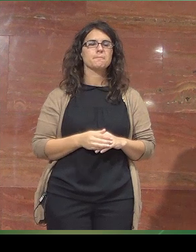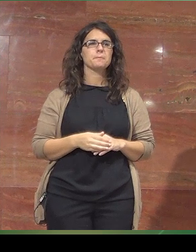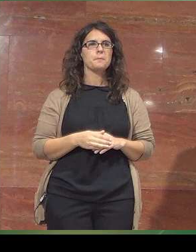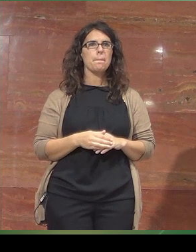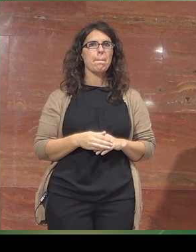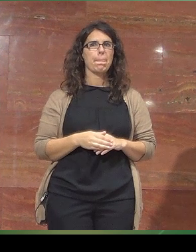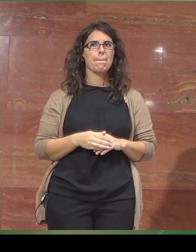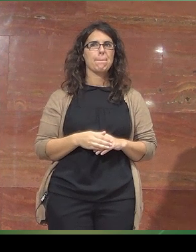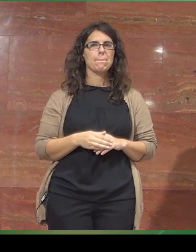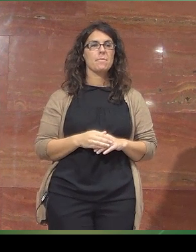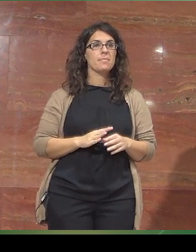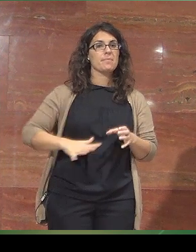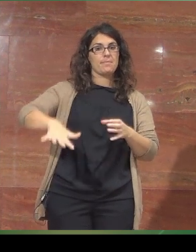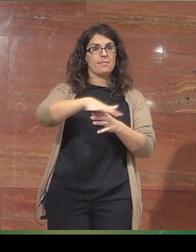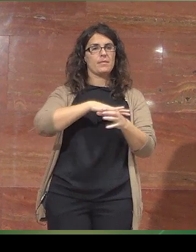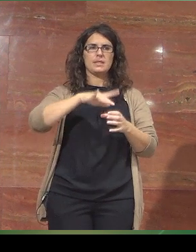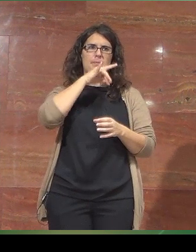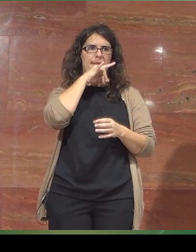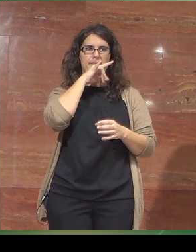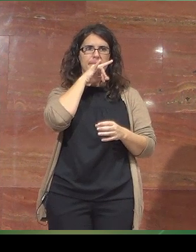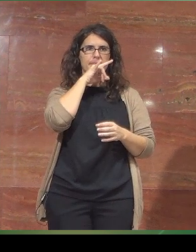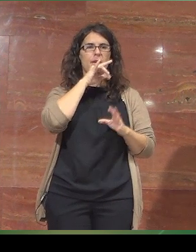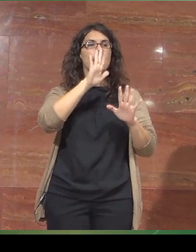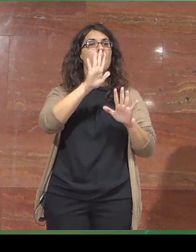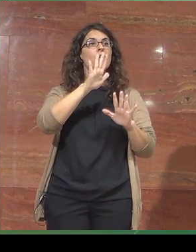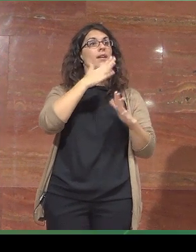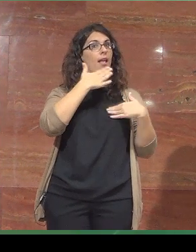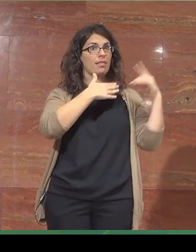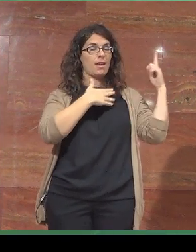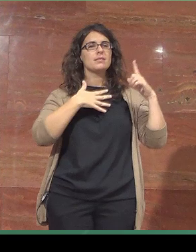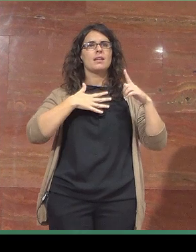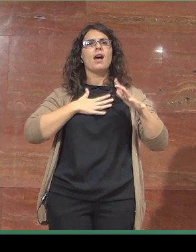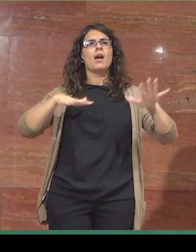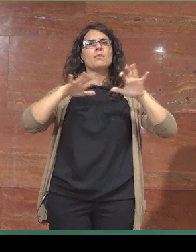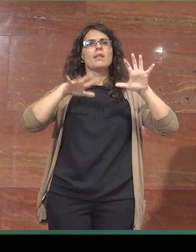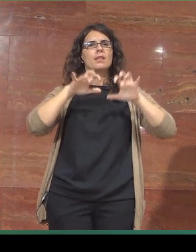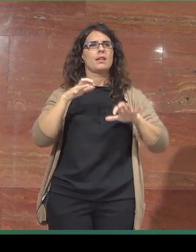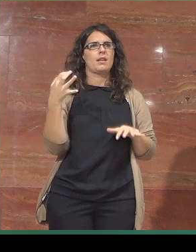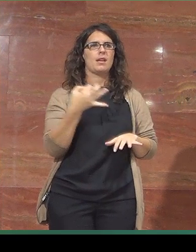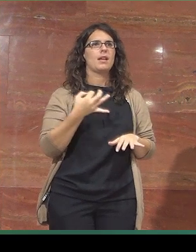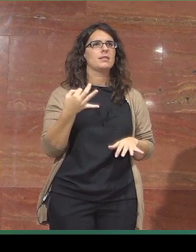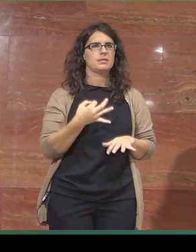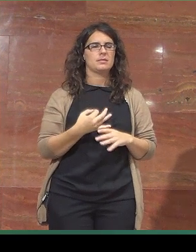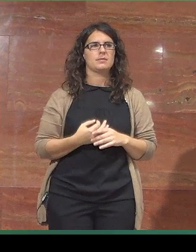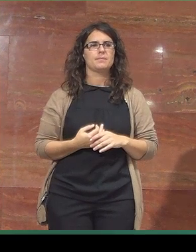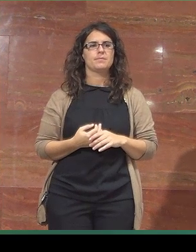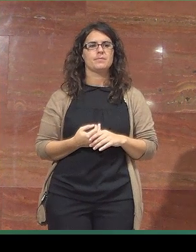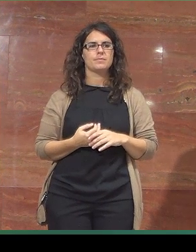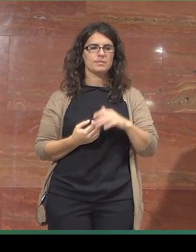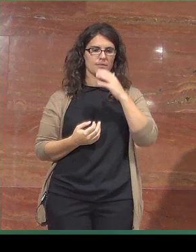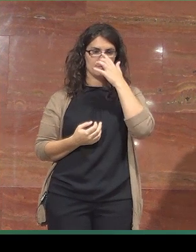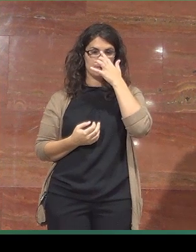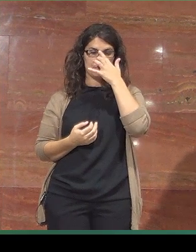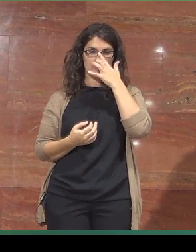But what we learned from this is that the strong north-south, east-west axis